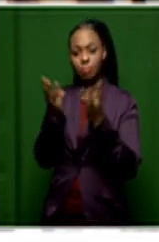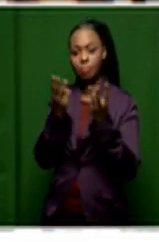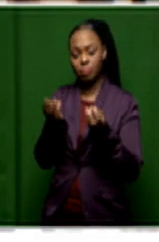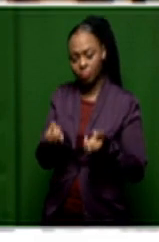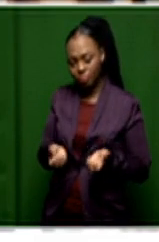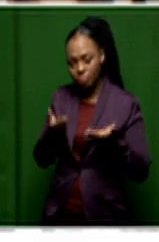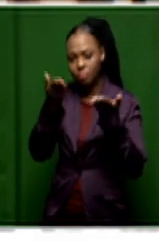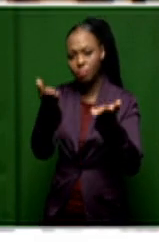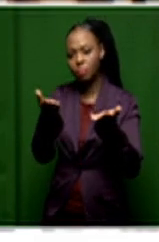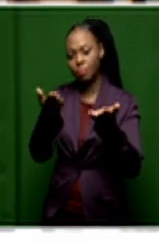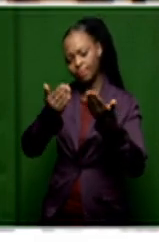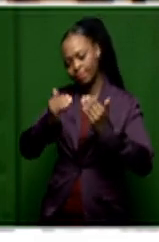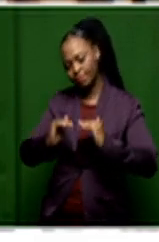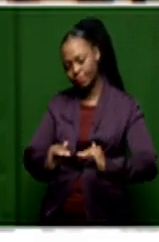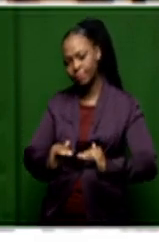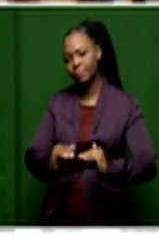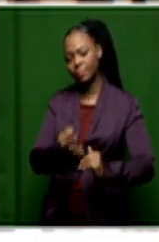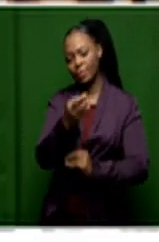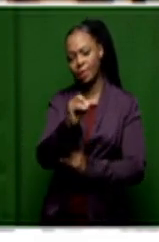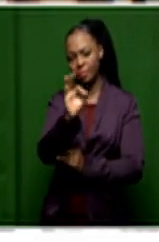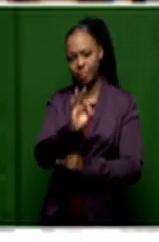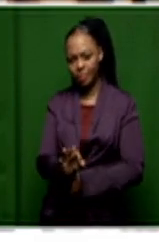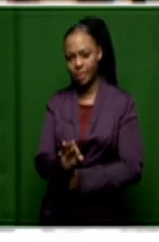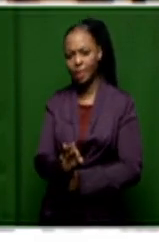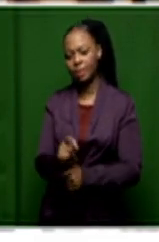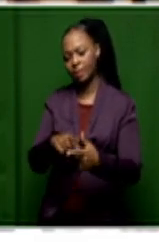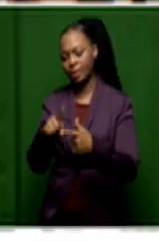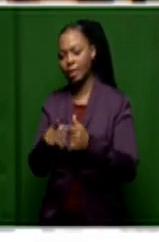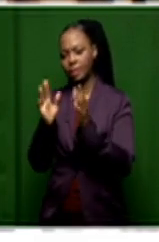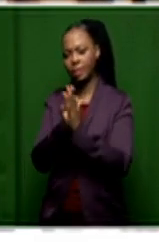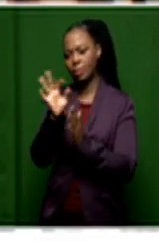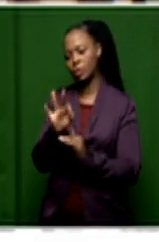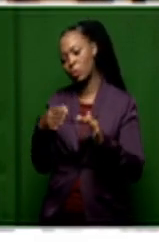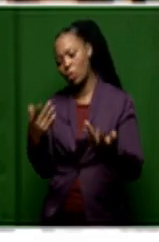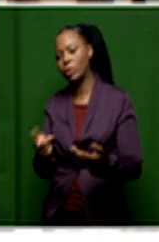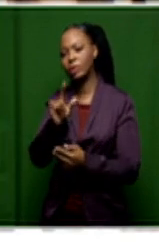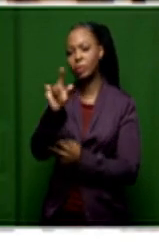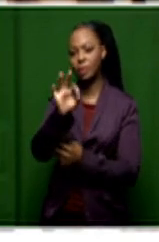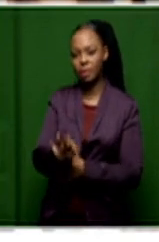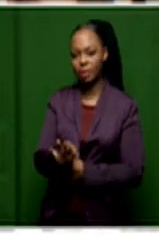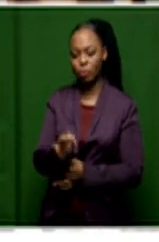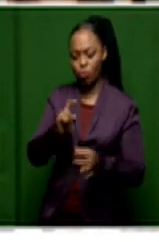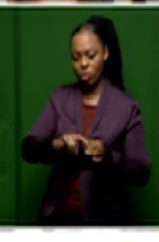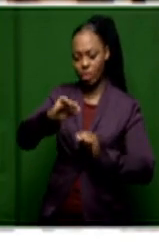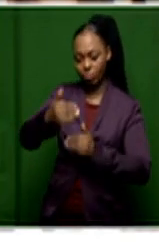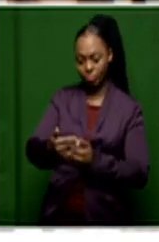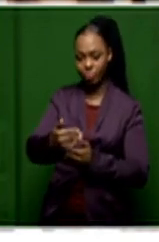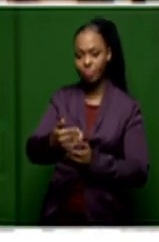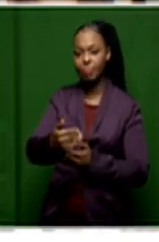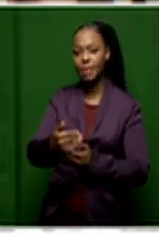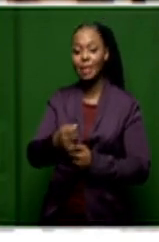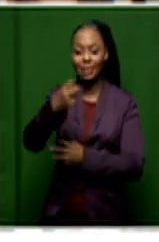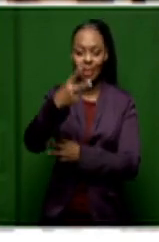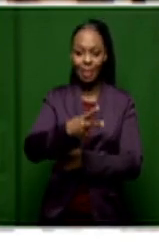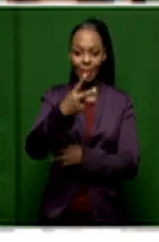by 30%, with prime rate having fallen from 10% to 7% over the course of the year. Secondly, the